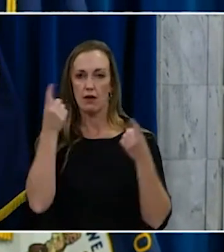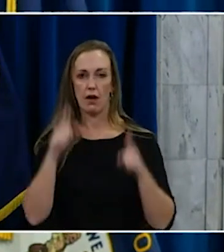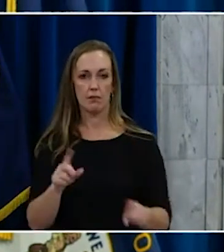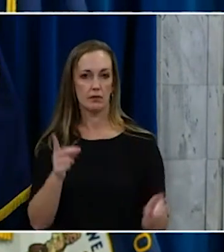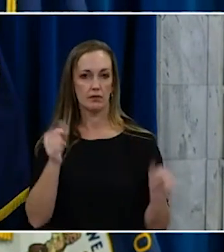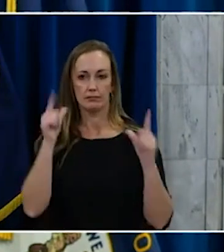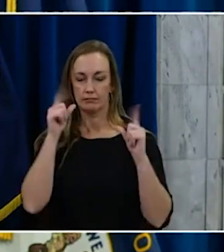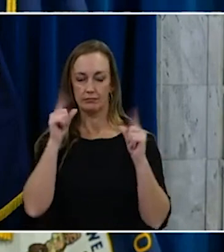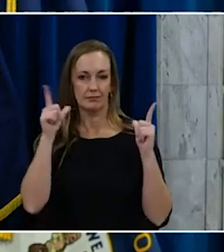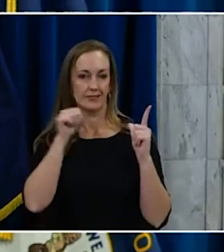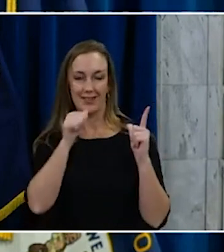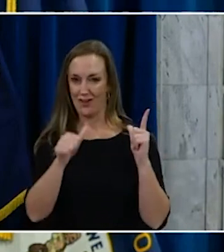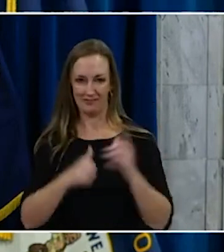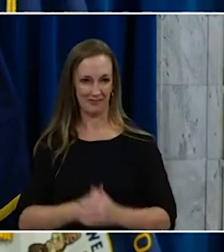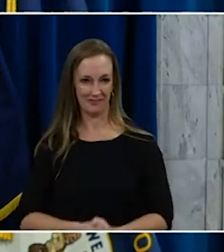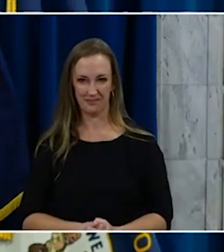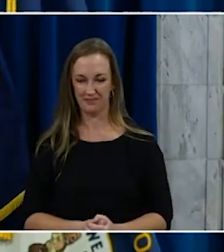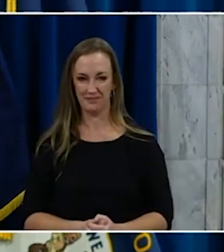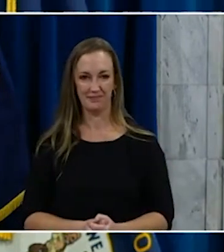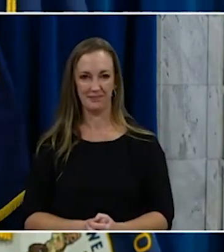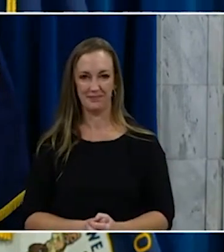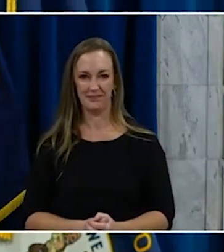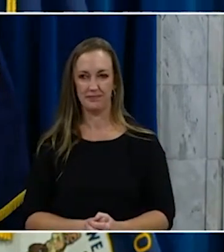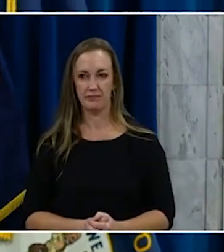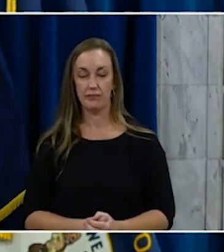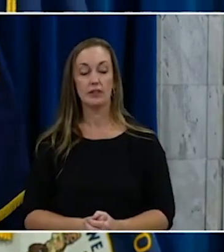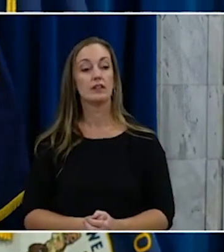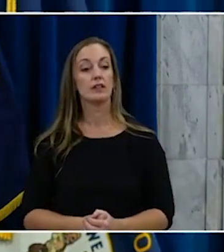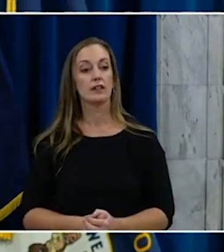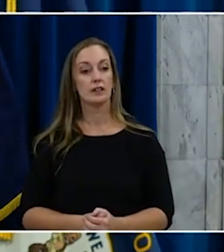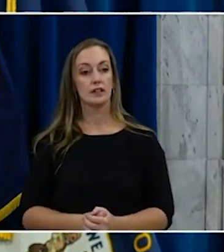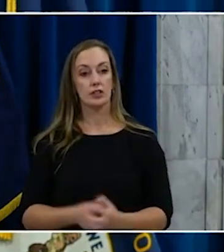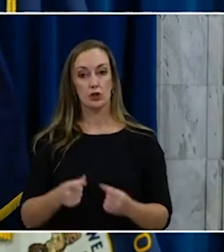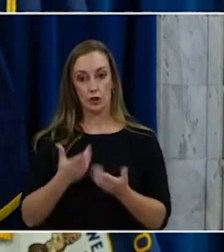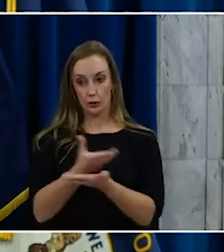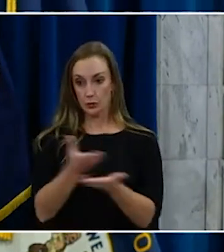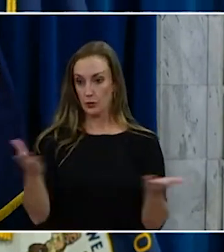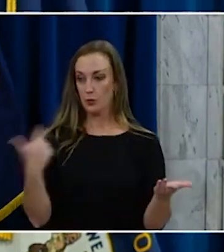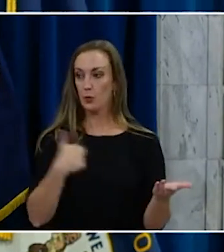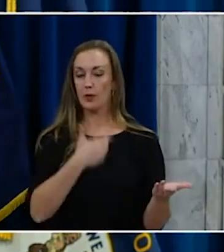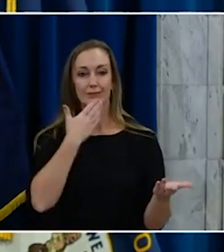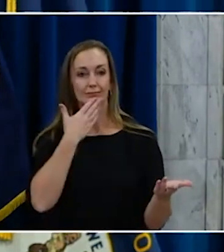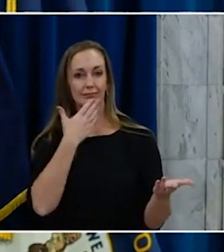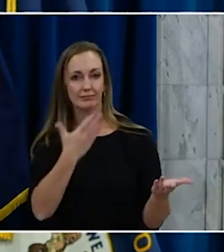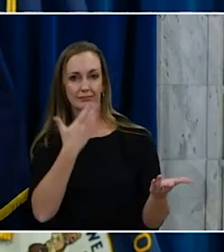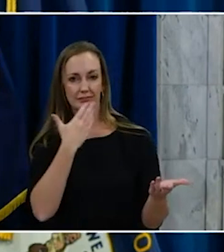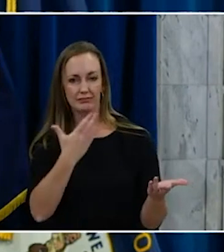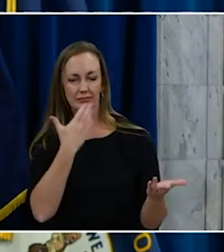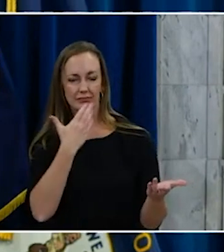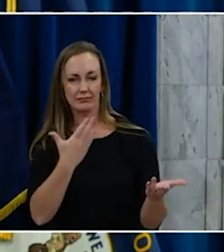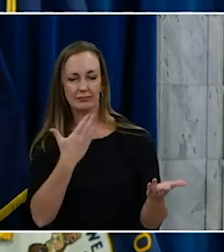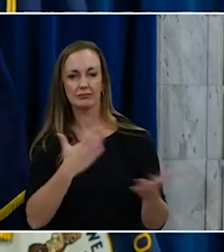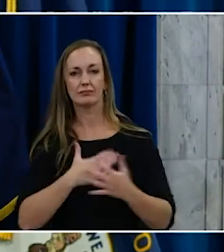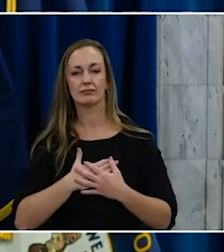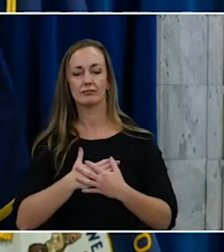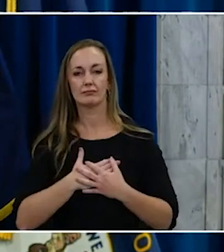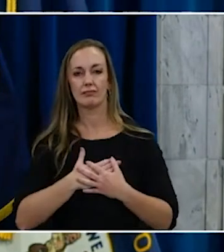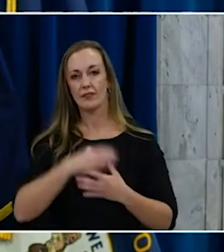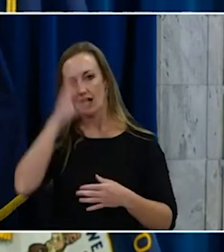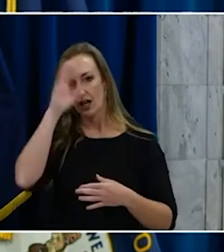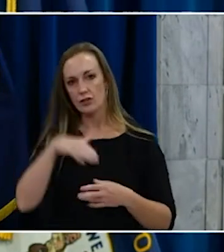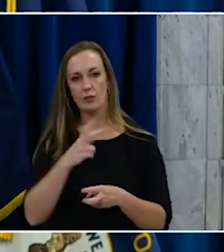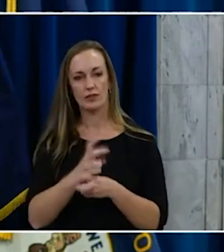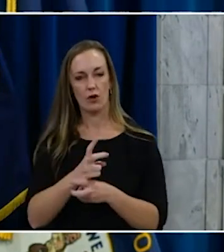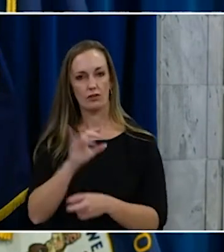overnight by any stretch. To you, we express our sincere thanks. I know it was a difficult